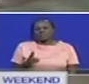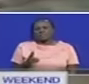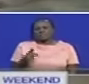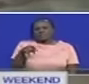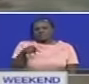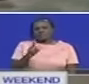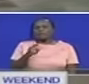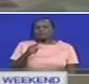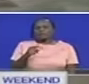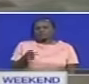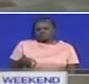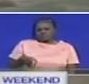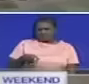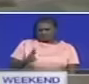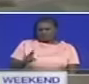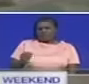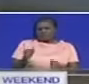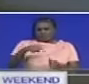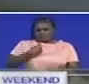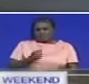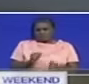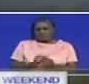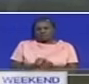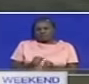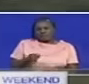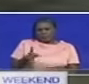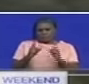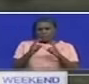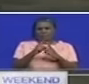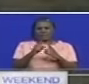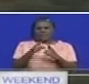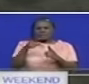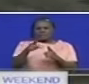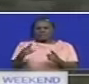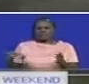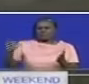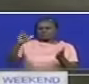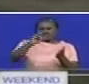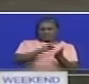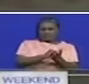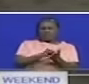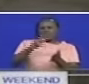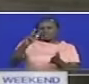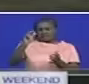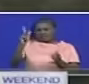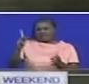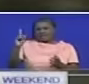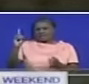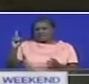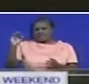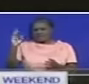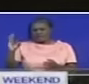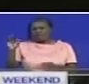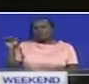Alikufanya nini? Alipiga mimi na risasi. There were airstrikes carried out by Kenyan Defense Forces Sunday